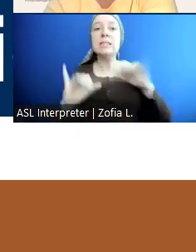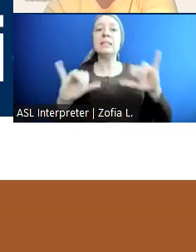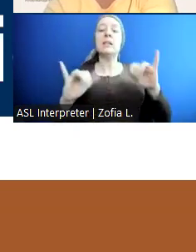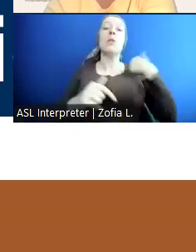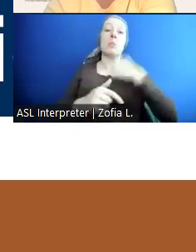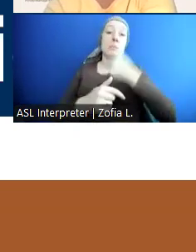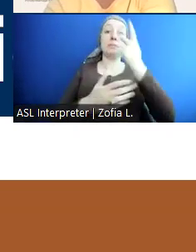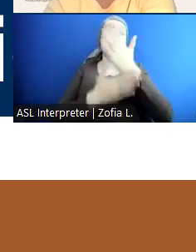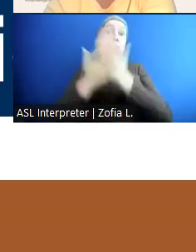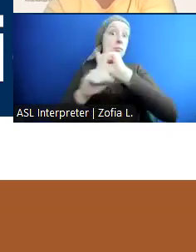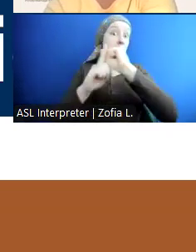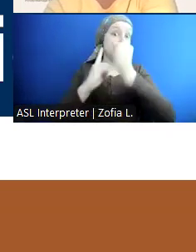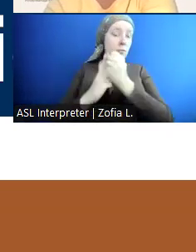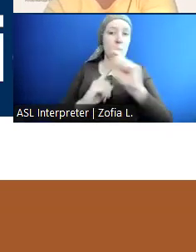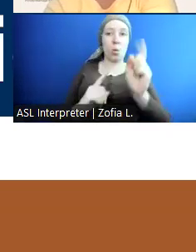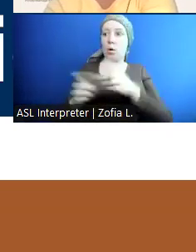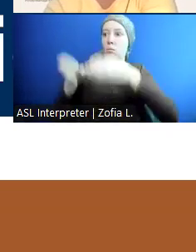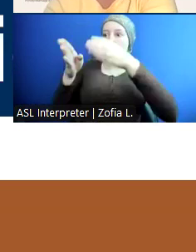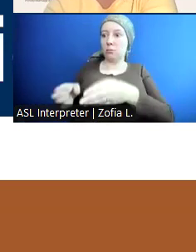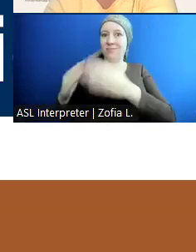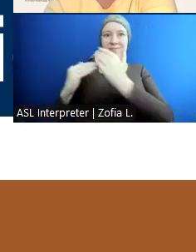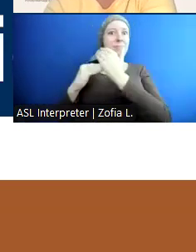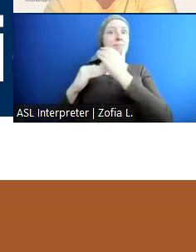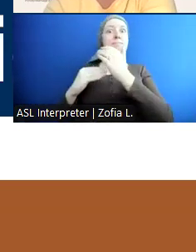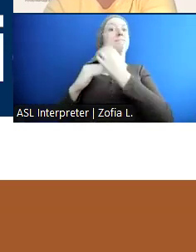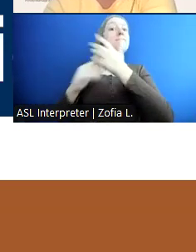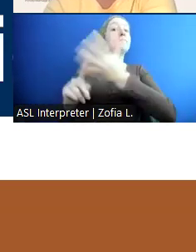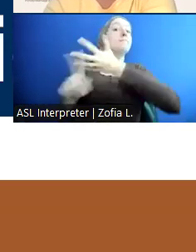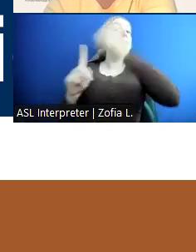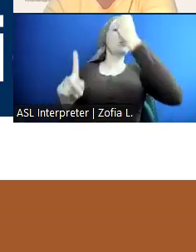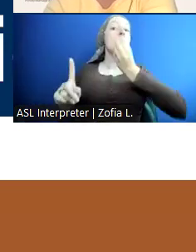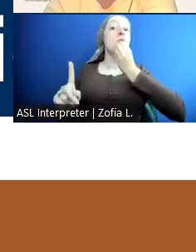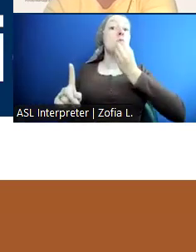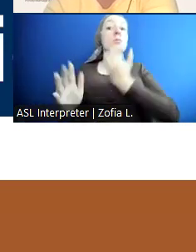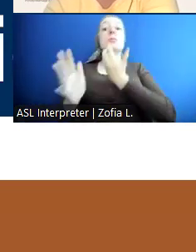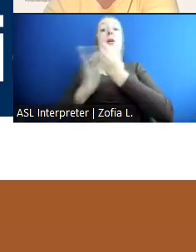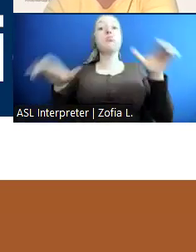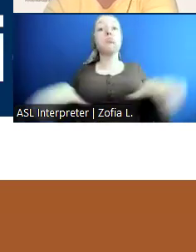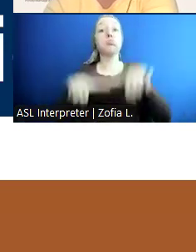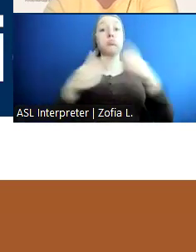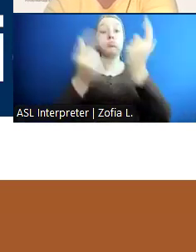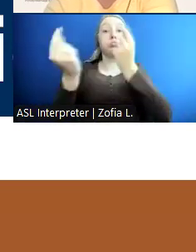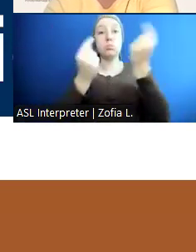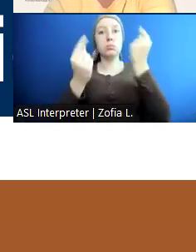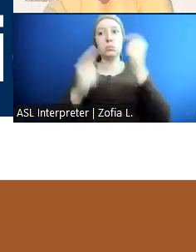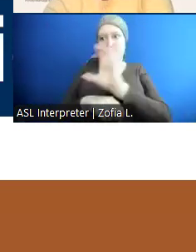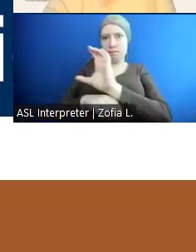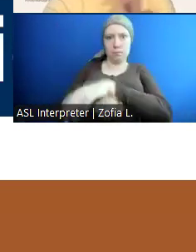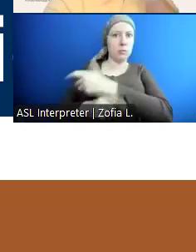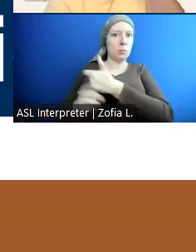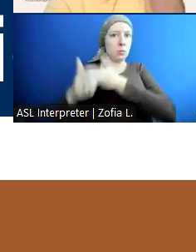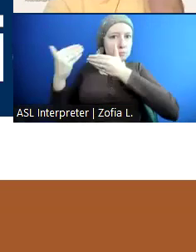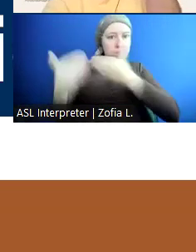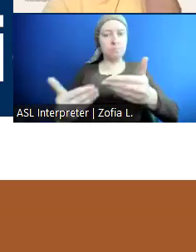cases where they have been restricted from food, from other activities, again, in order to get them to, you know, acquiesce